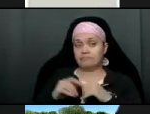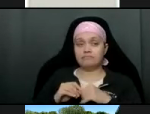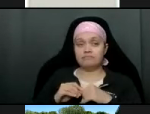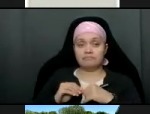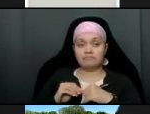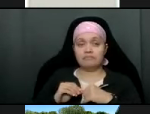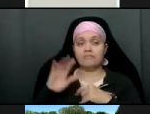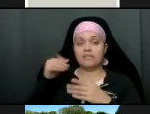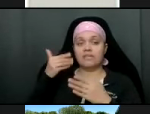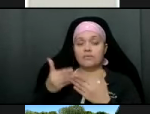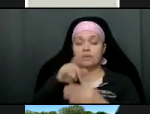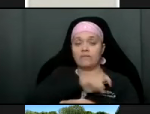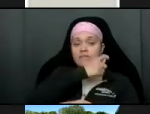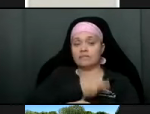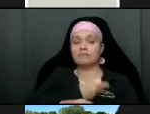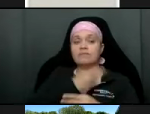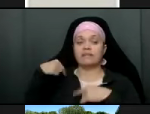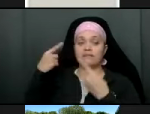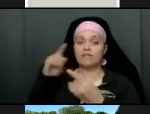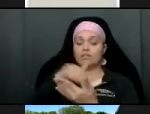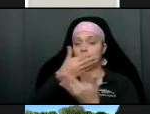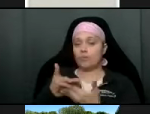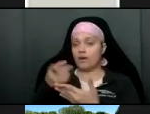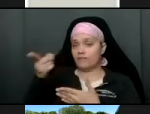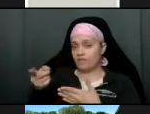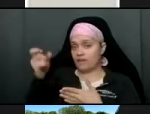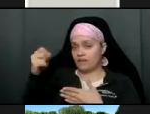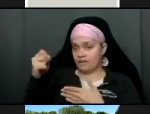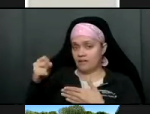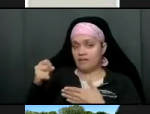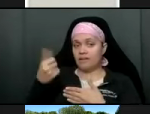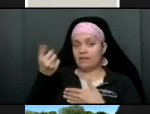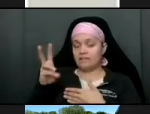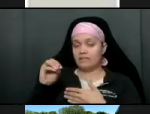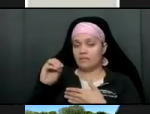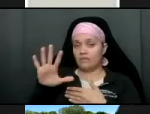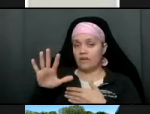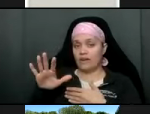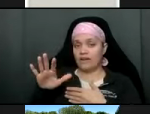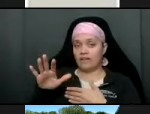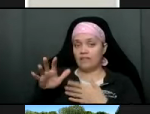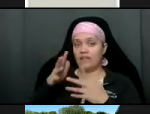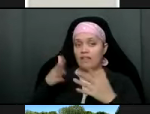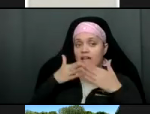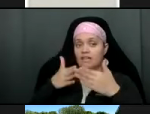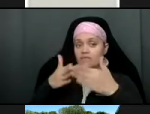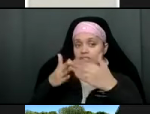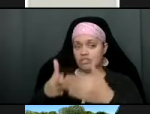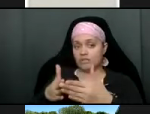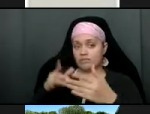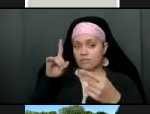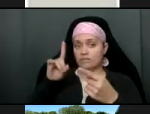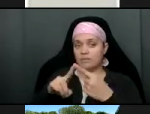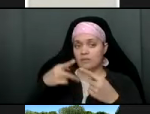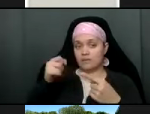Their rivals, the Spanish, did go out there. And in 1605, a flotilla of ships went out, headed up by